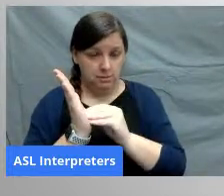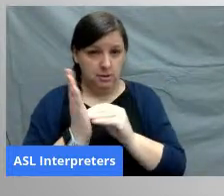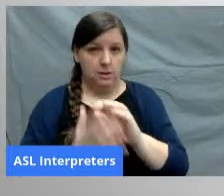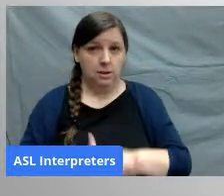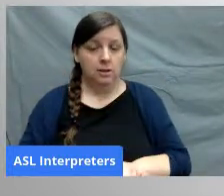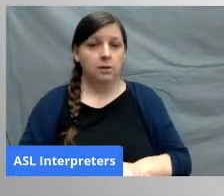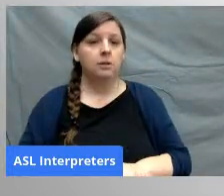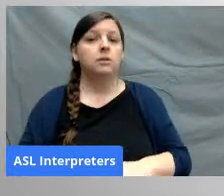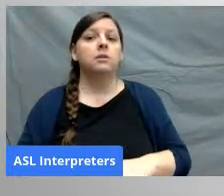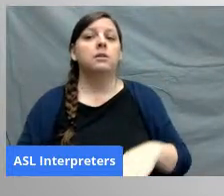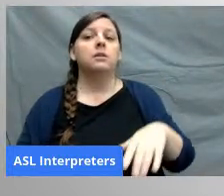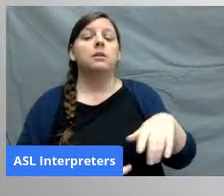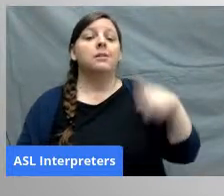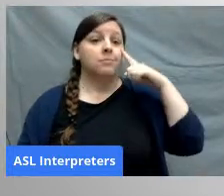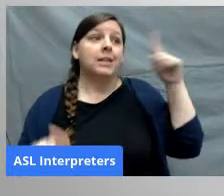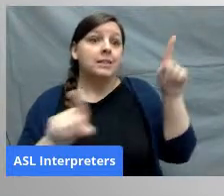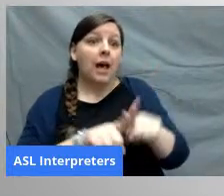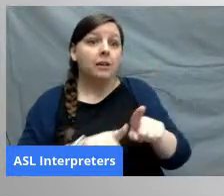Consent.